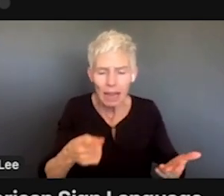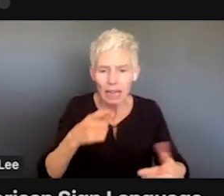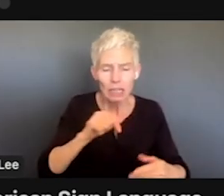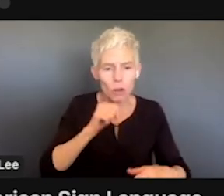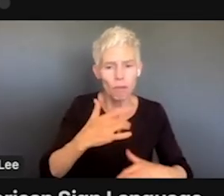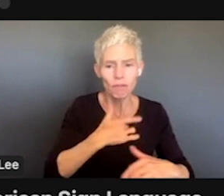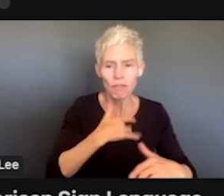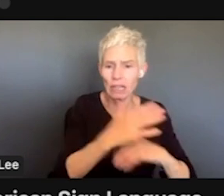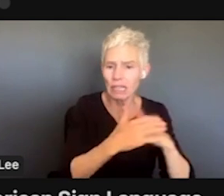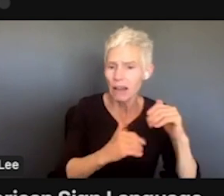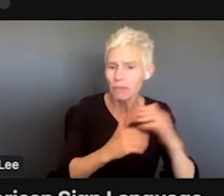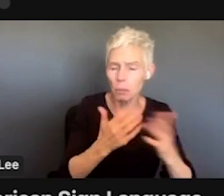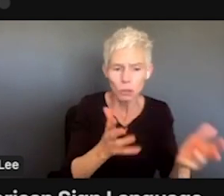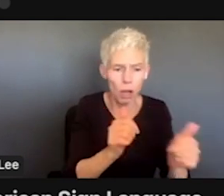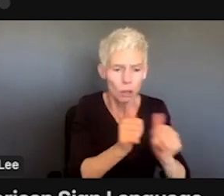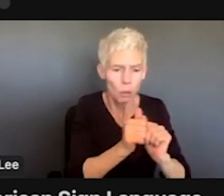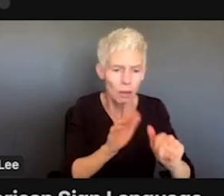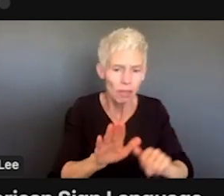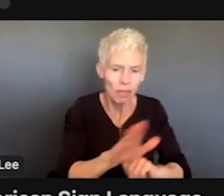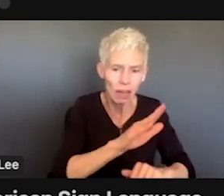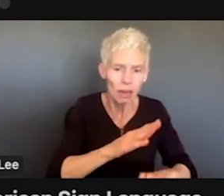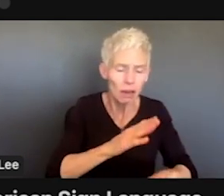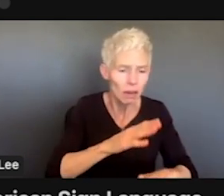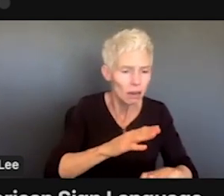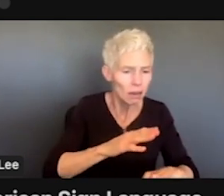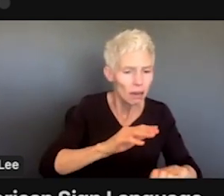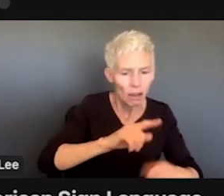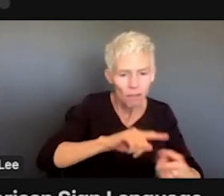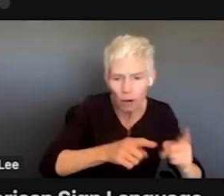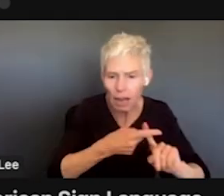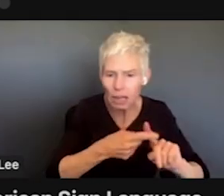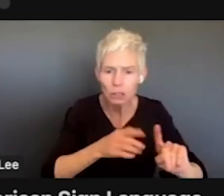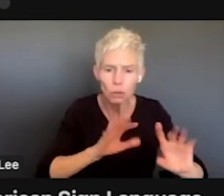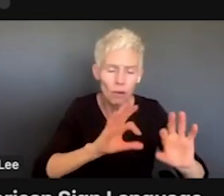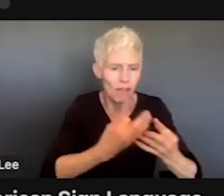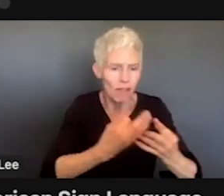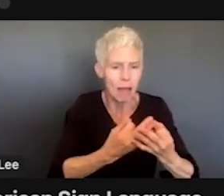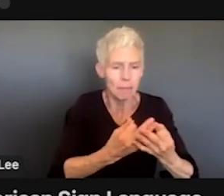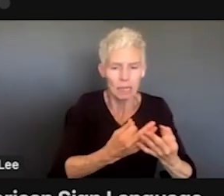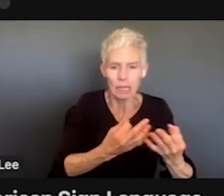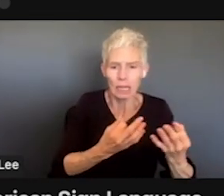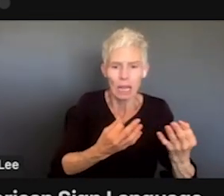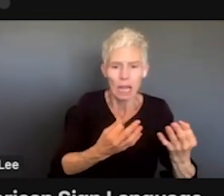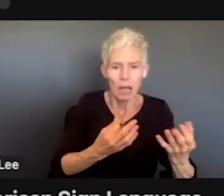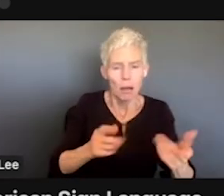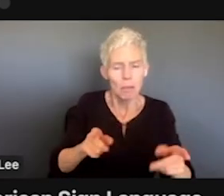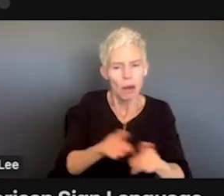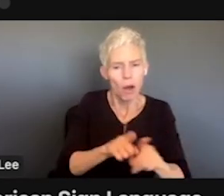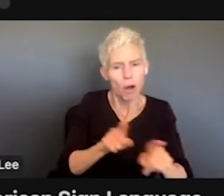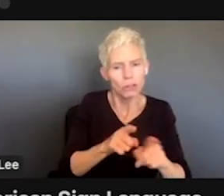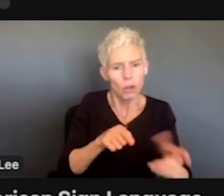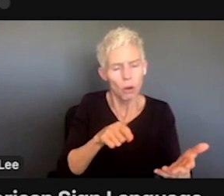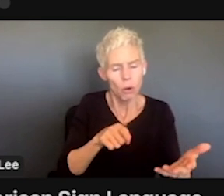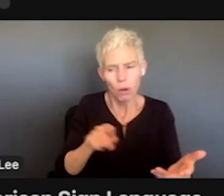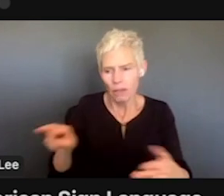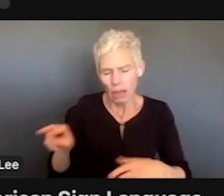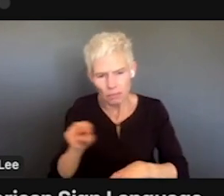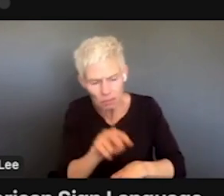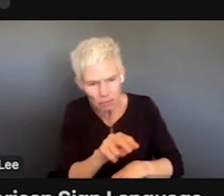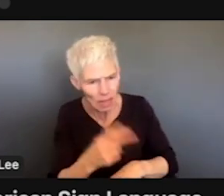So I really wanted them to have that voice, to not be afraid to say, I see you struggling, and did you know this is